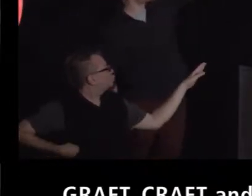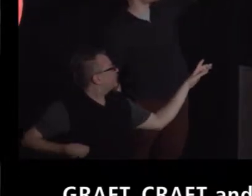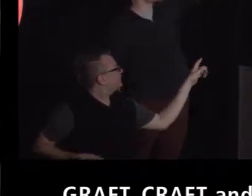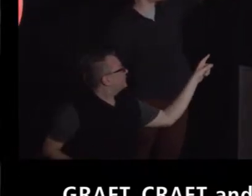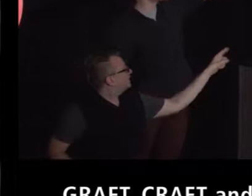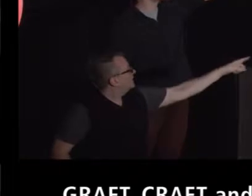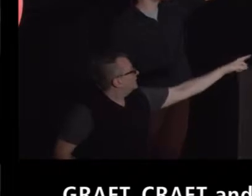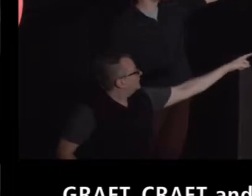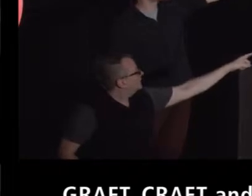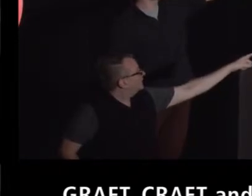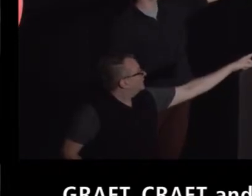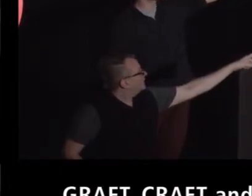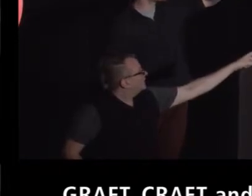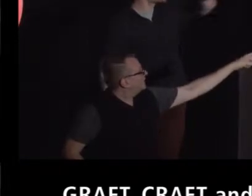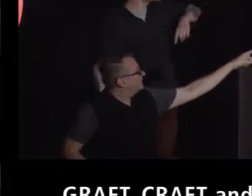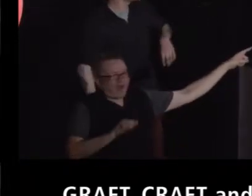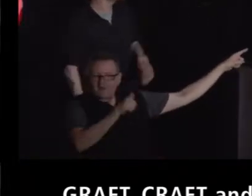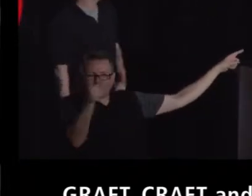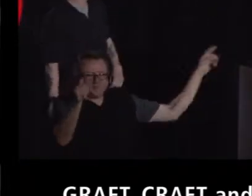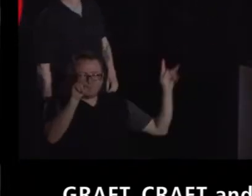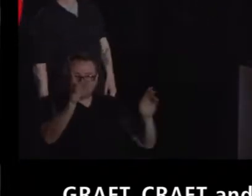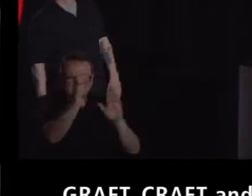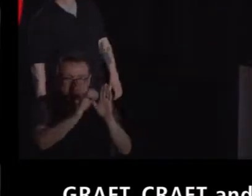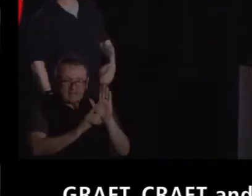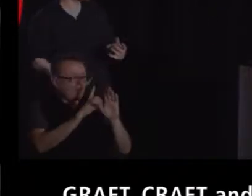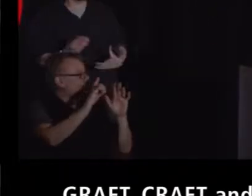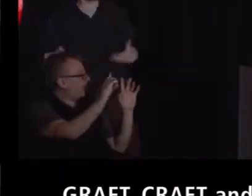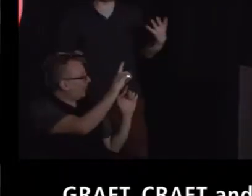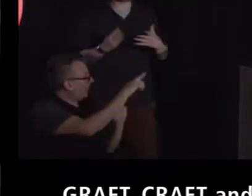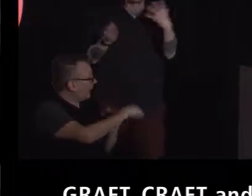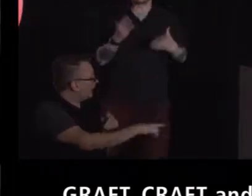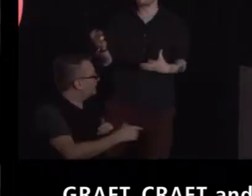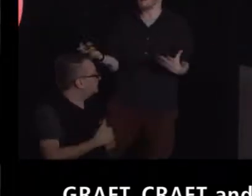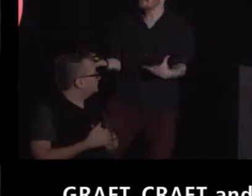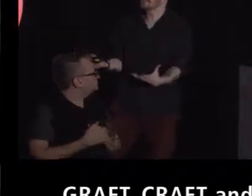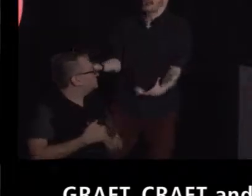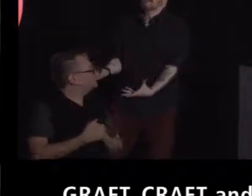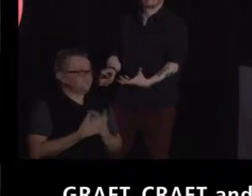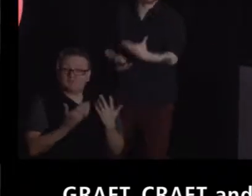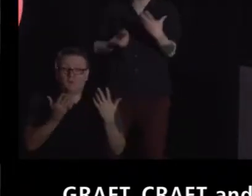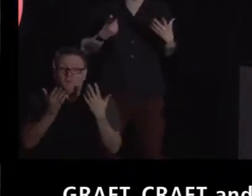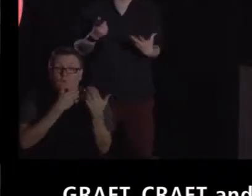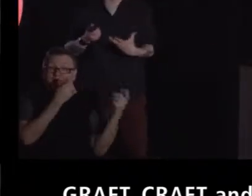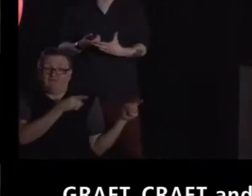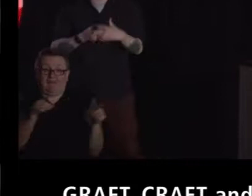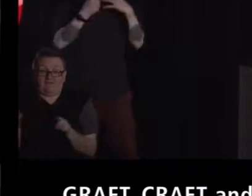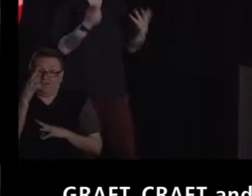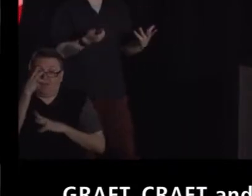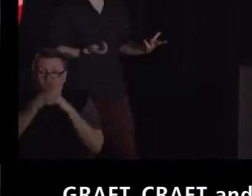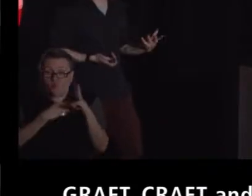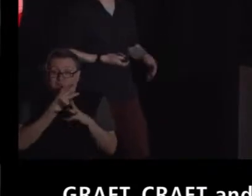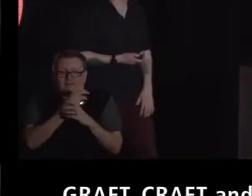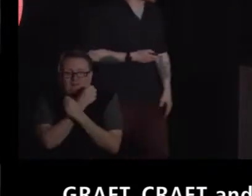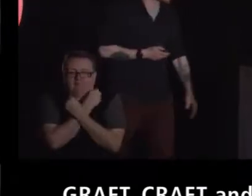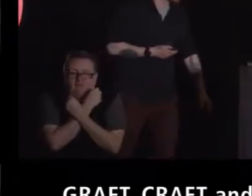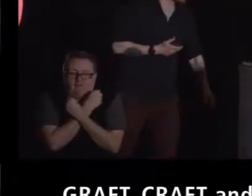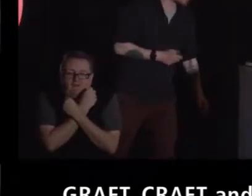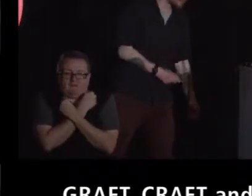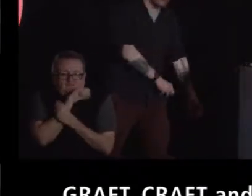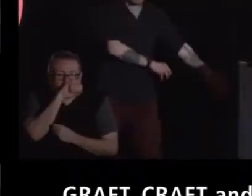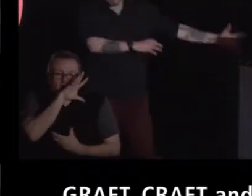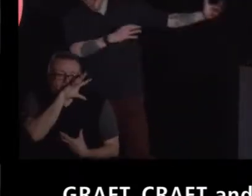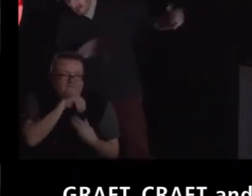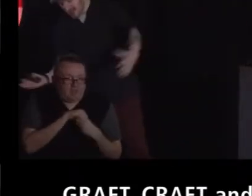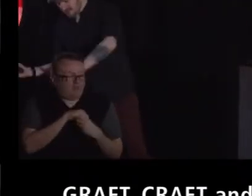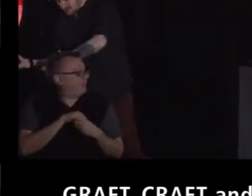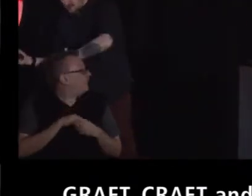and then that's a custom toy that someone else designed. So it's just, whatever's happening in that world, I love to